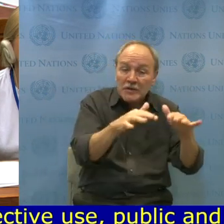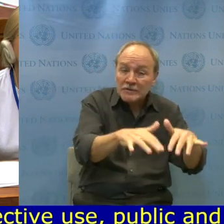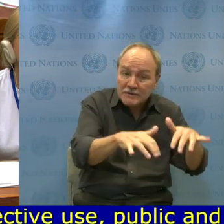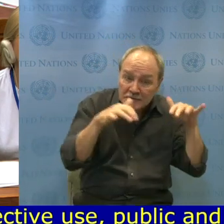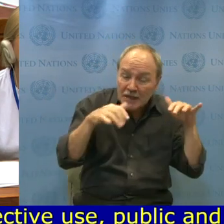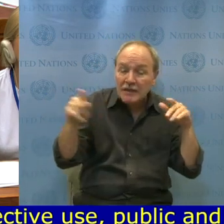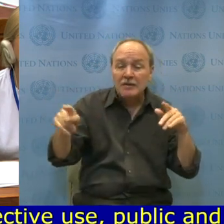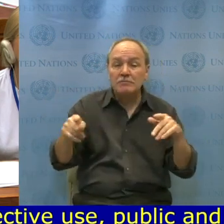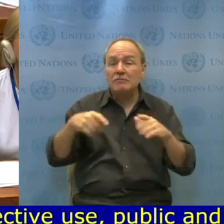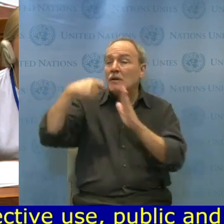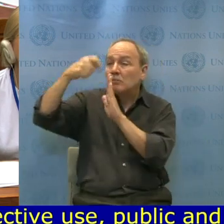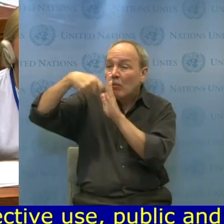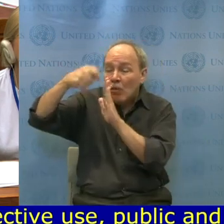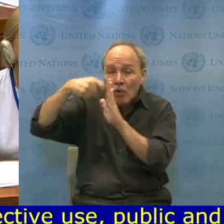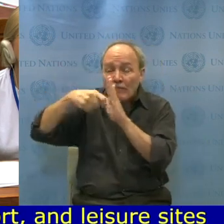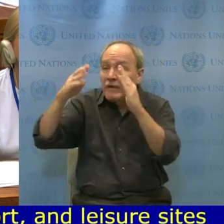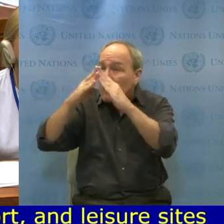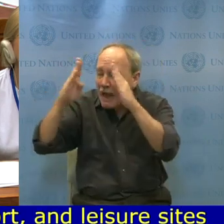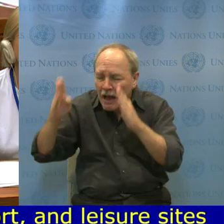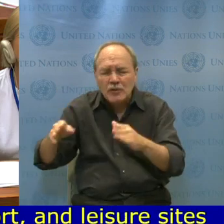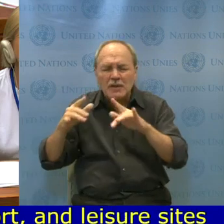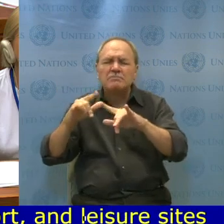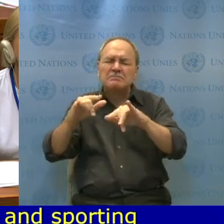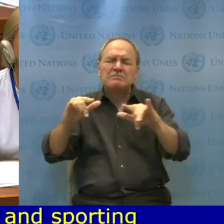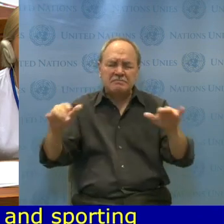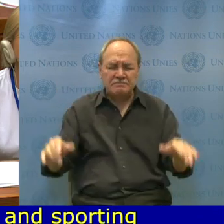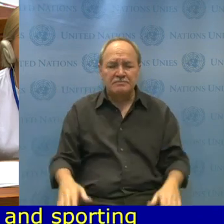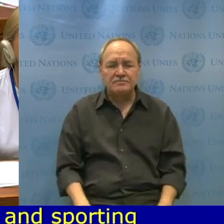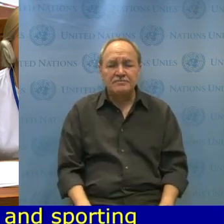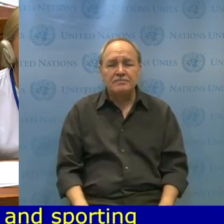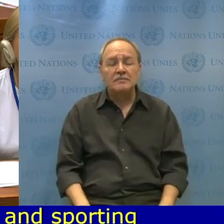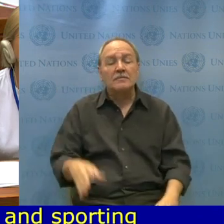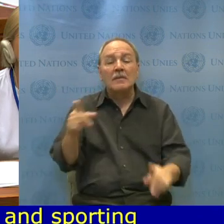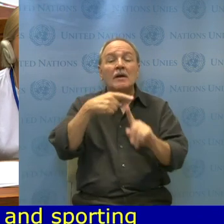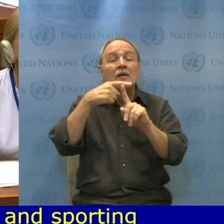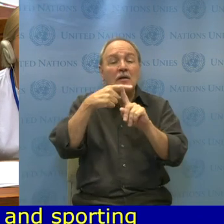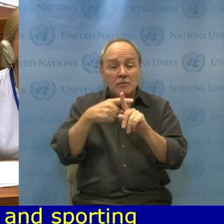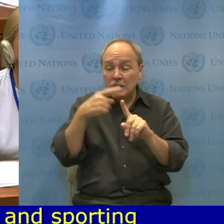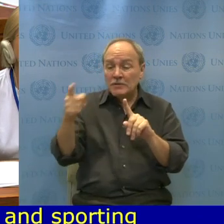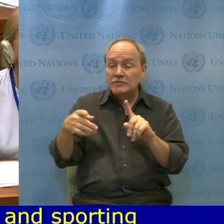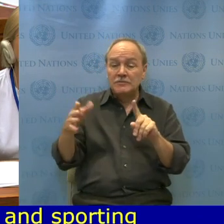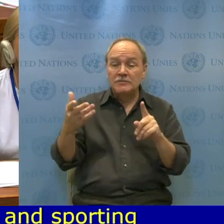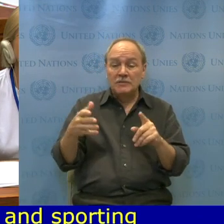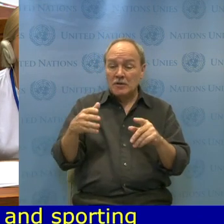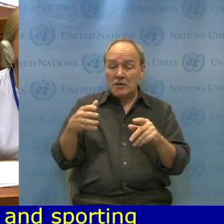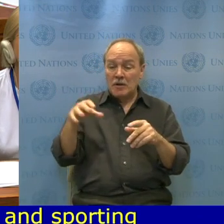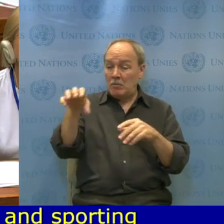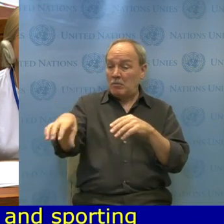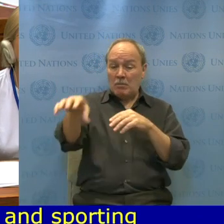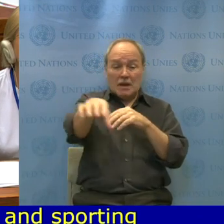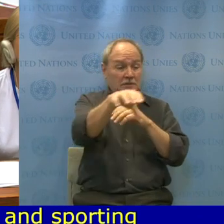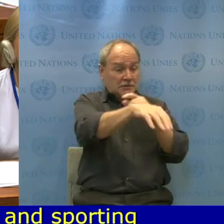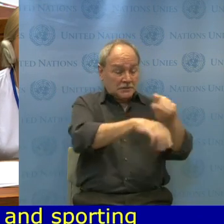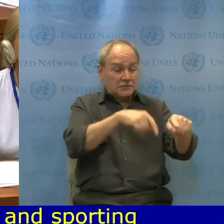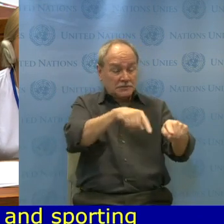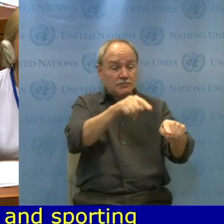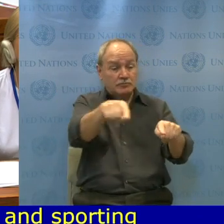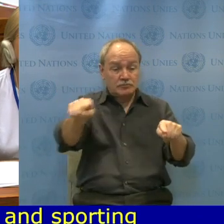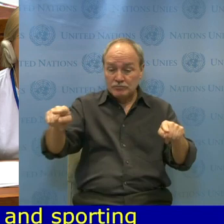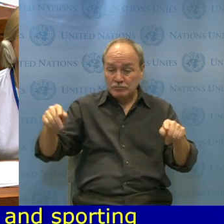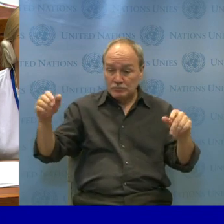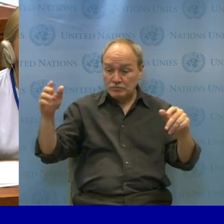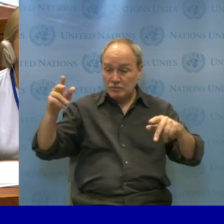bill also includes existing public spaces and projects for significant transformation of public